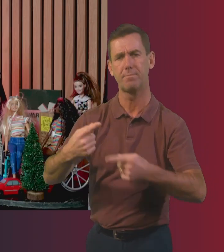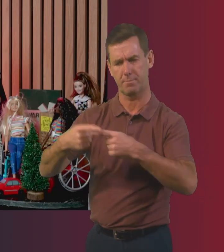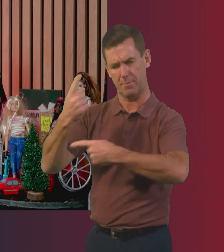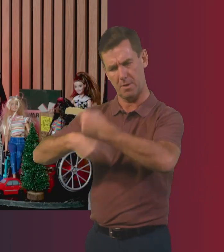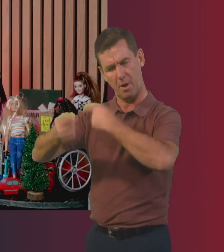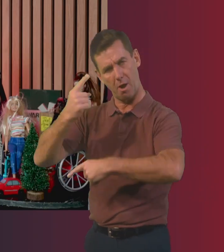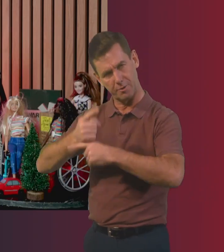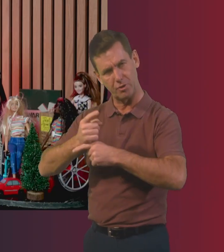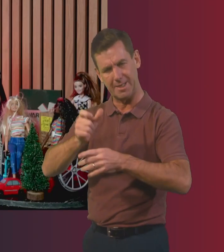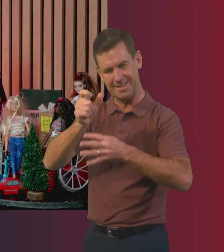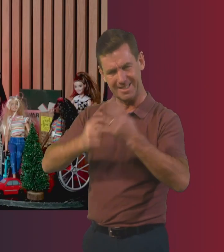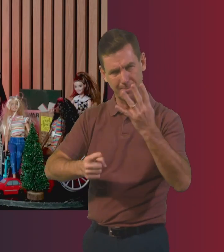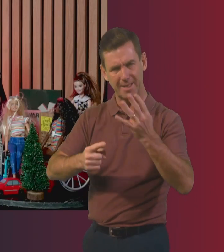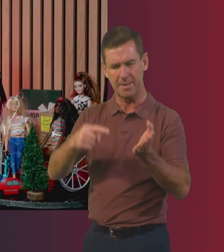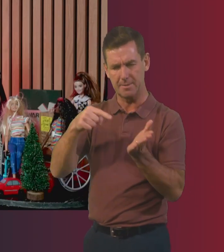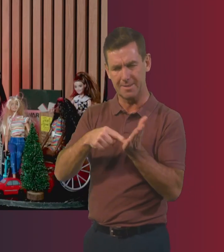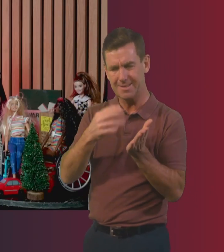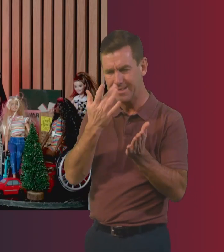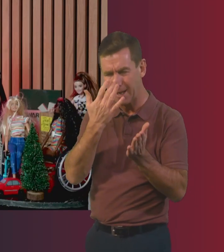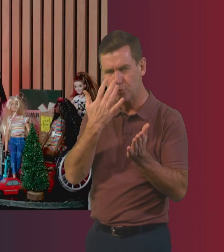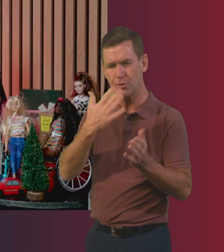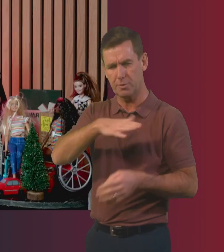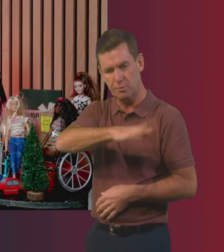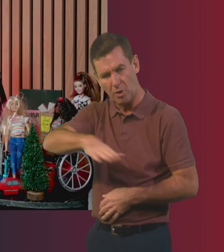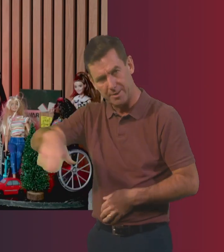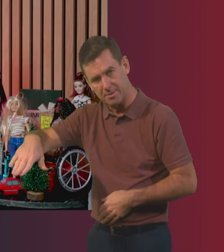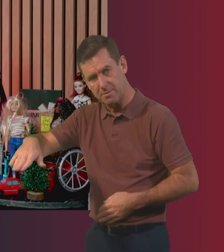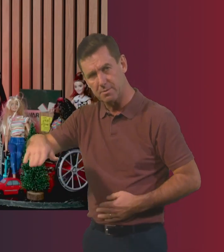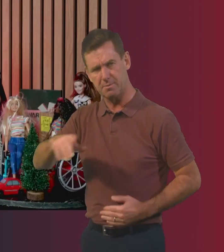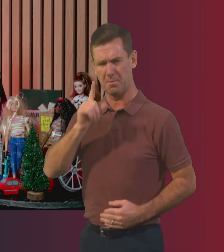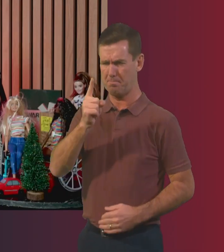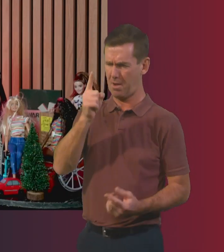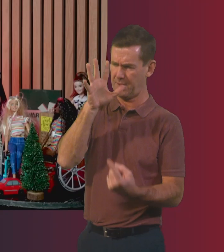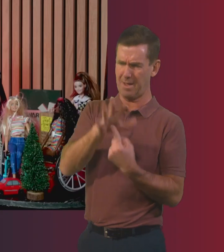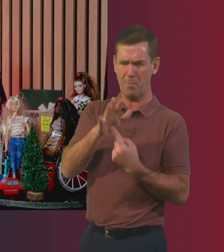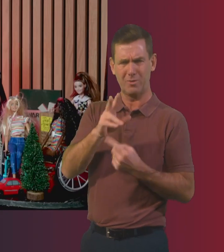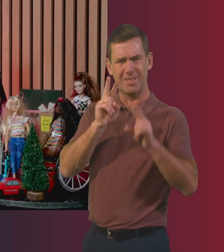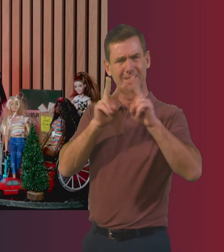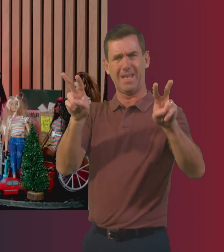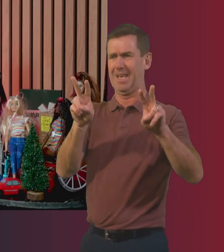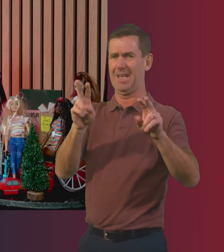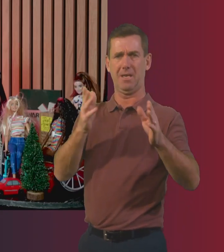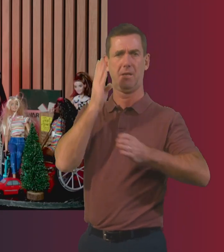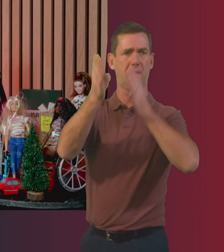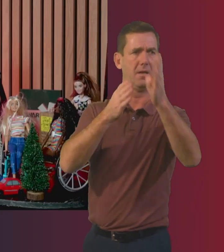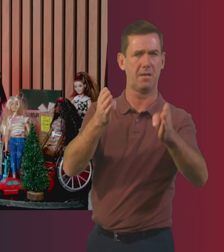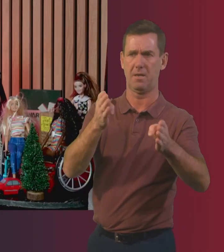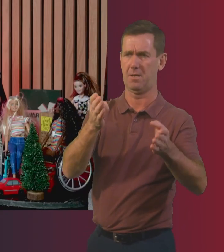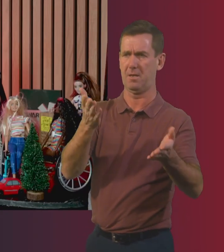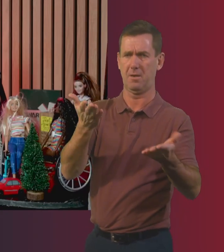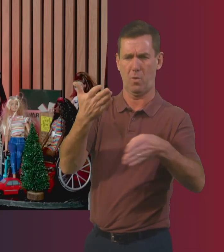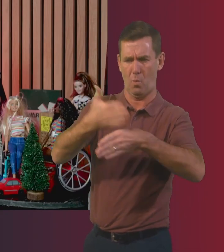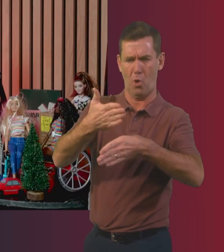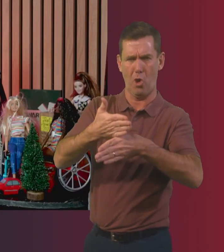childhood, which was really important. But I think it is important also to recognise, the inequalities that we still face in